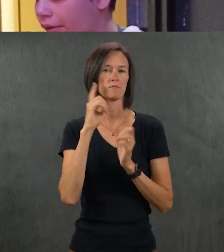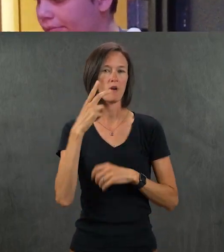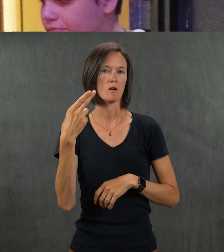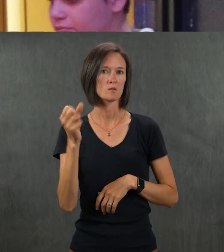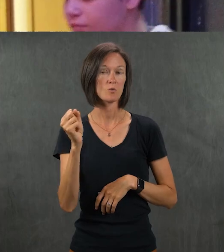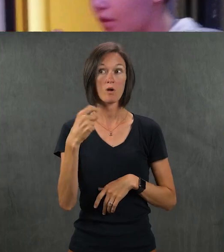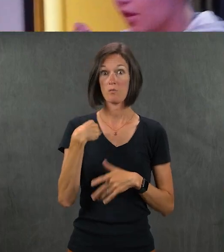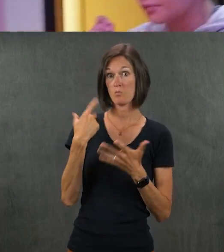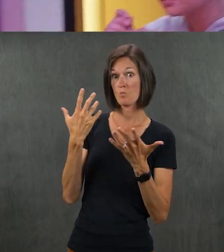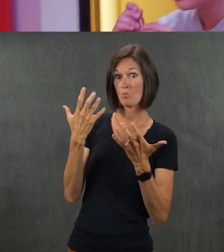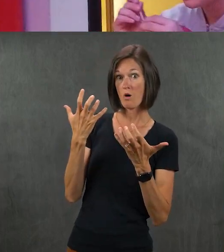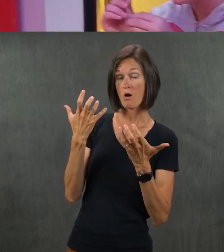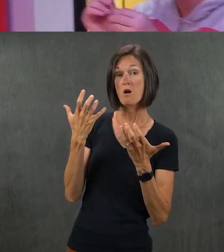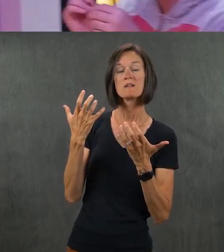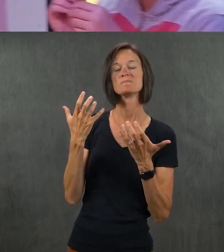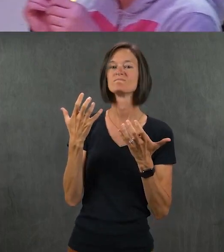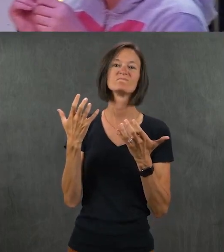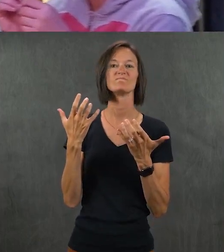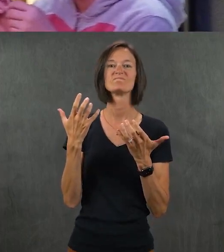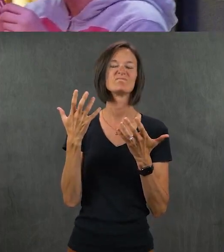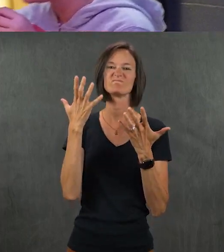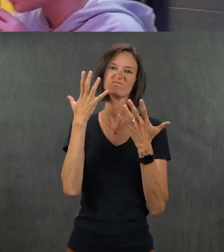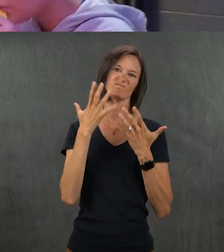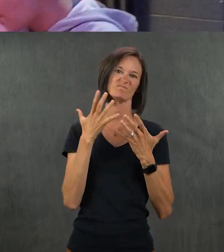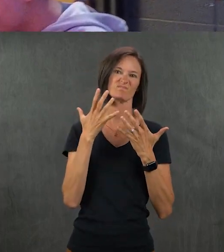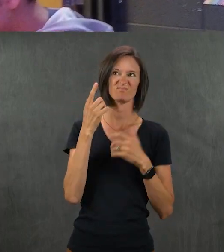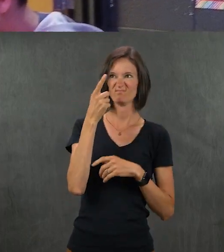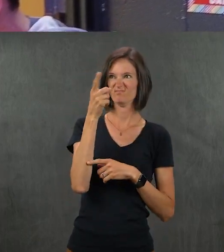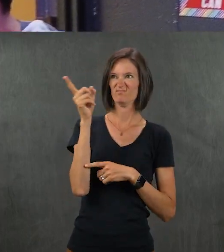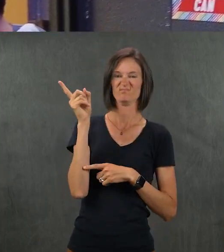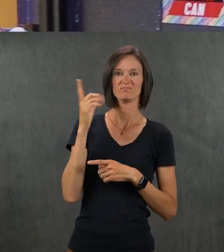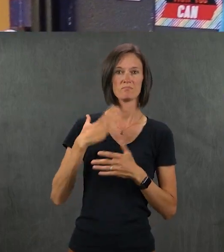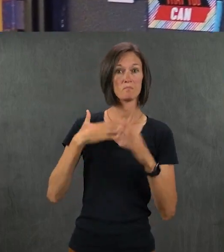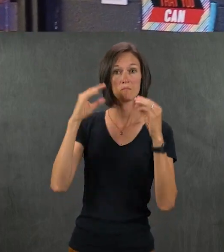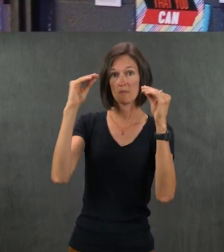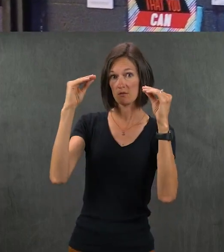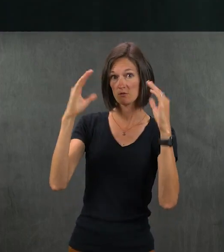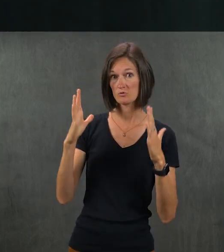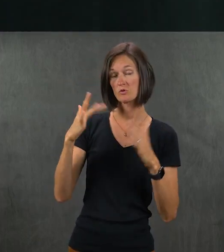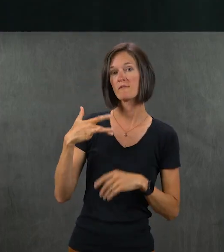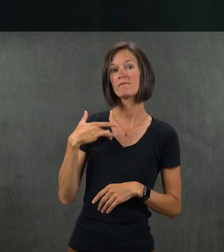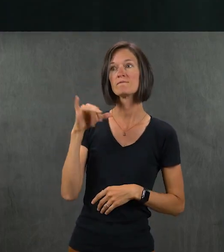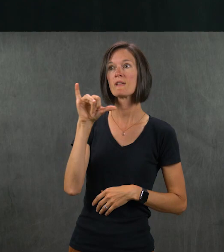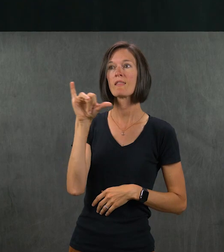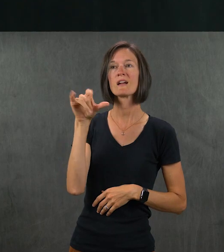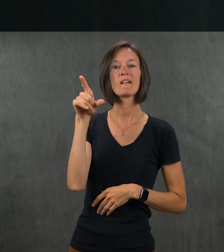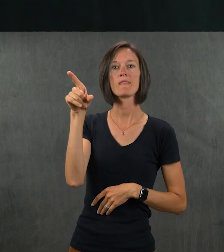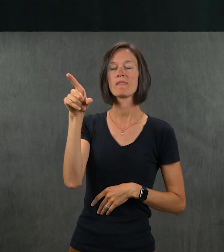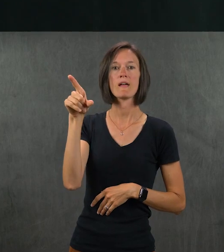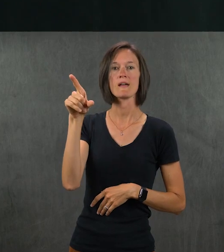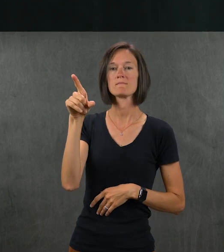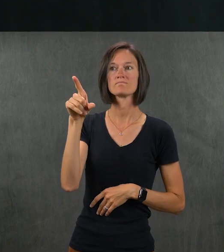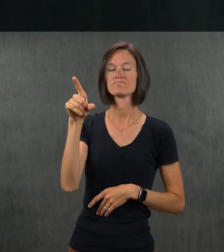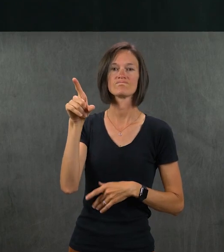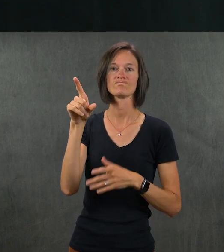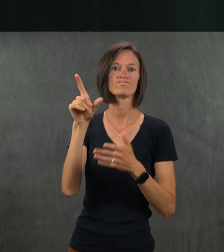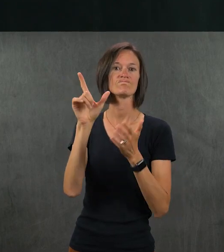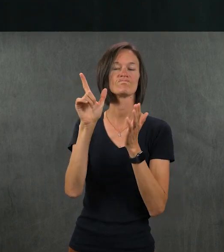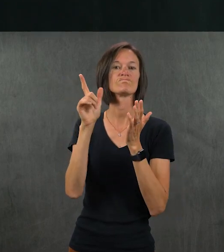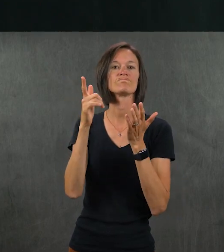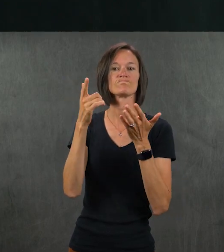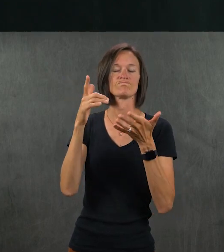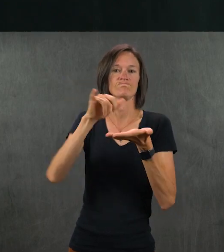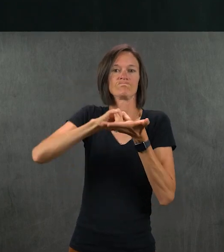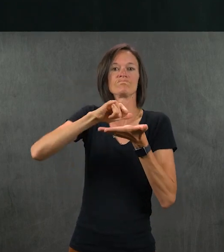was interested in doing, but unfortunately my teachers didn't feel they had a way to make higher